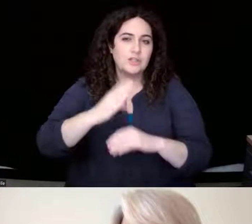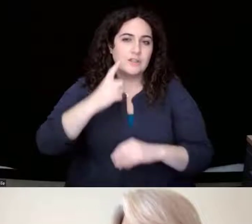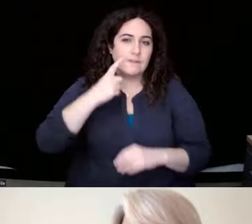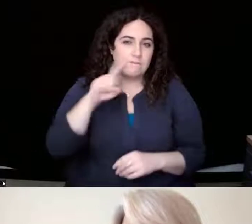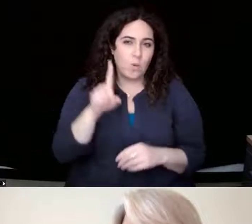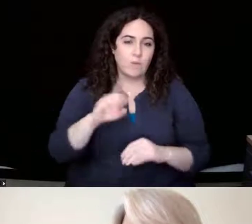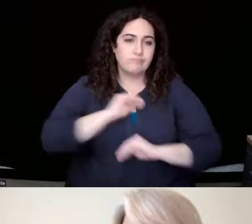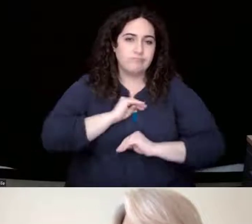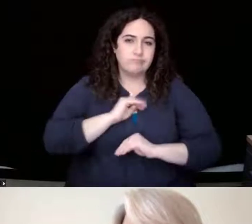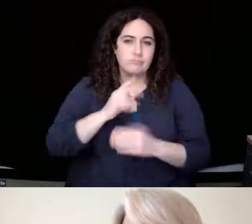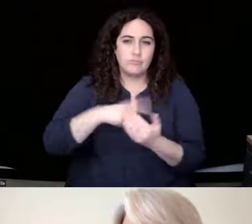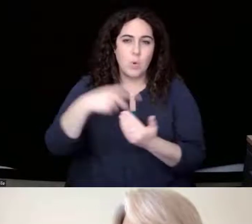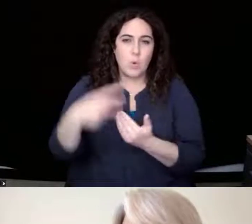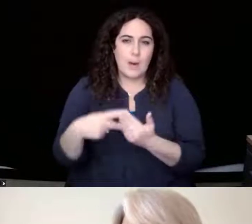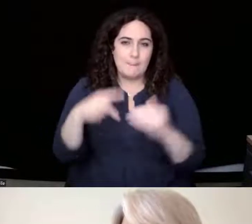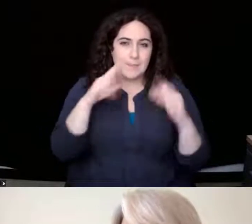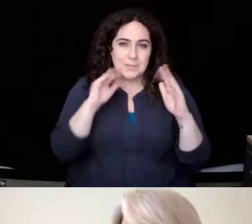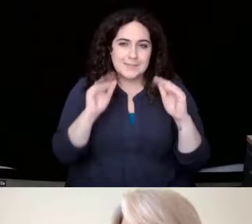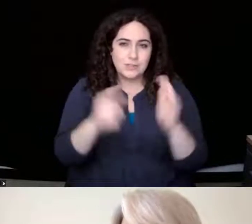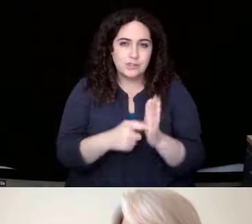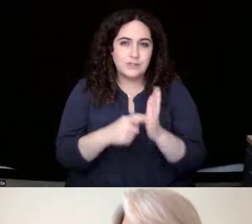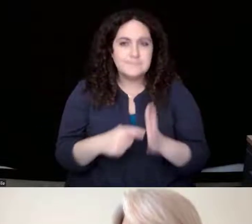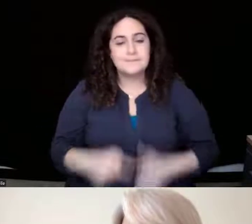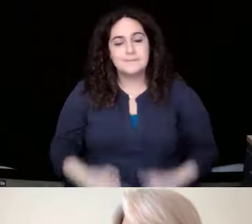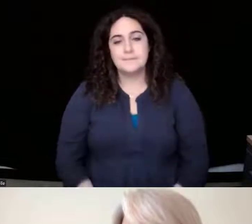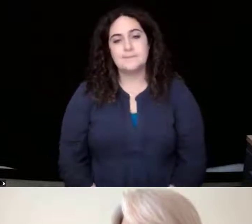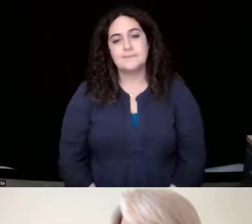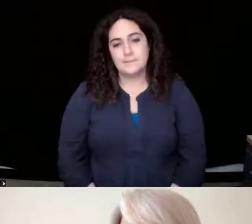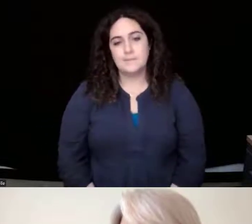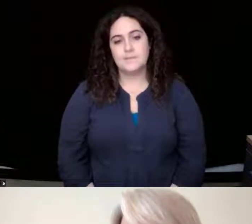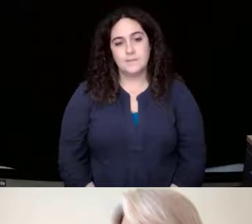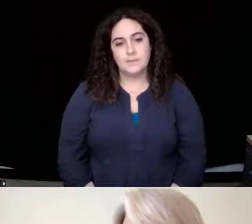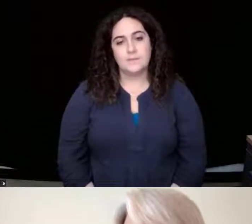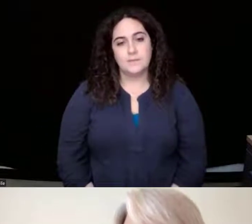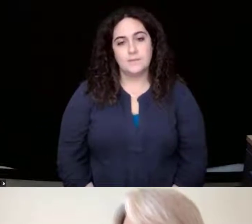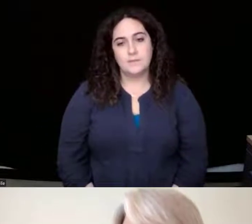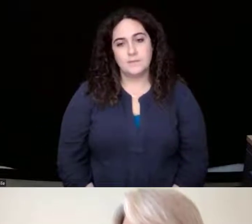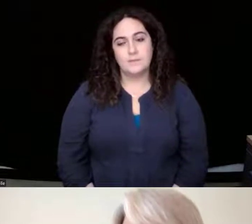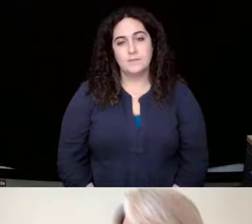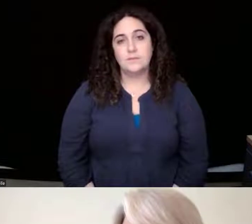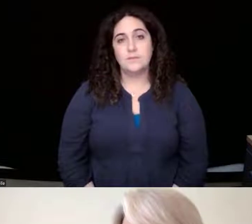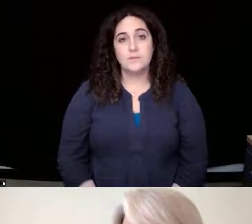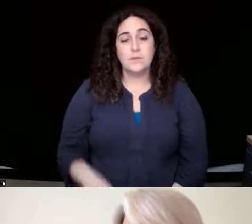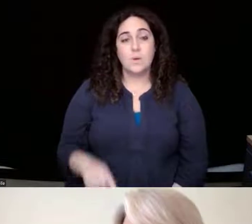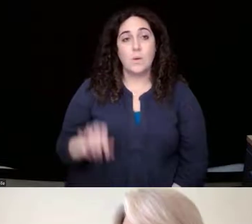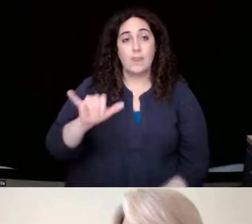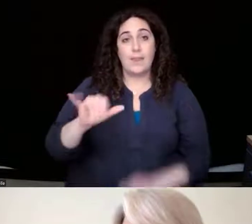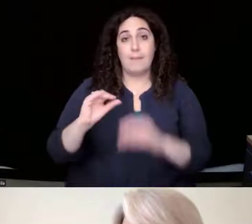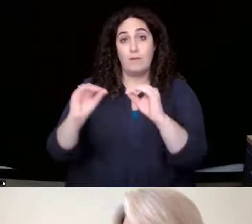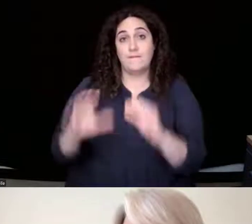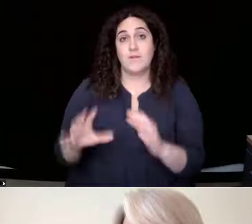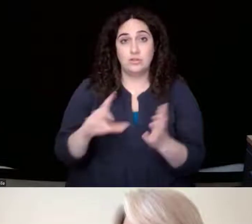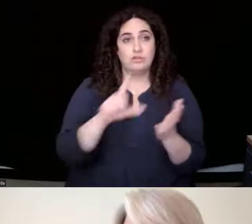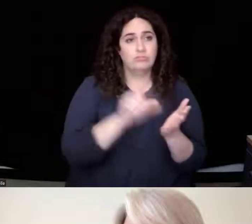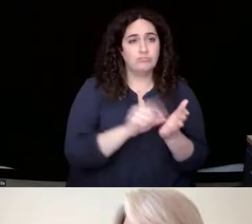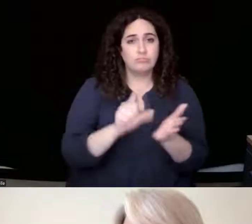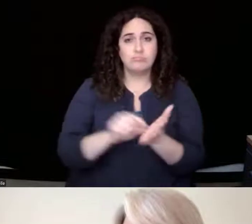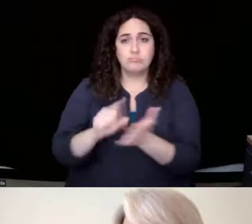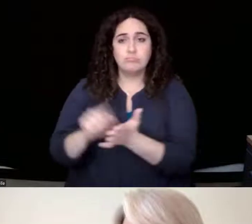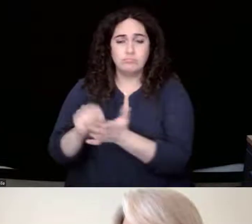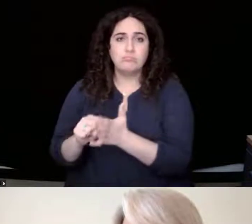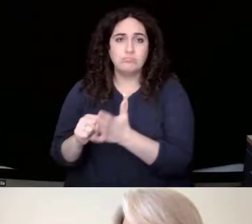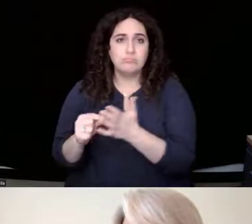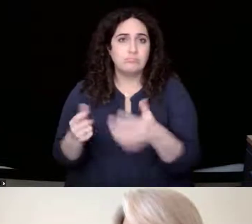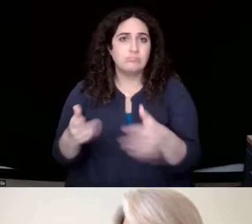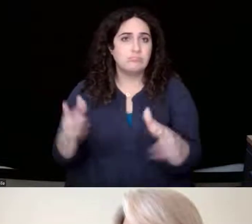program requirements. So she's had a few publications on this topic now, which are really great